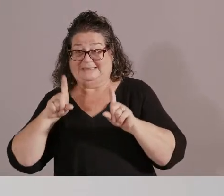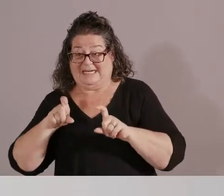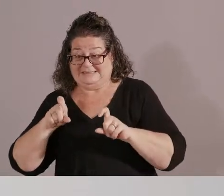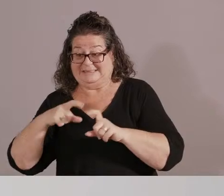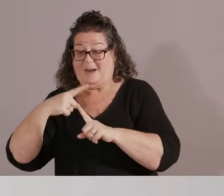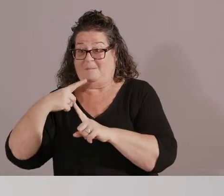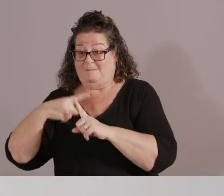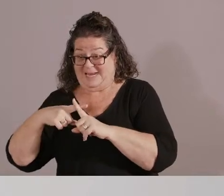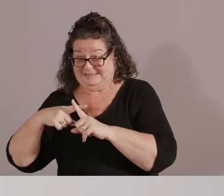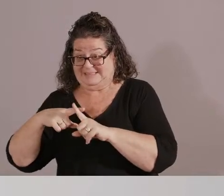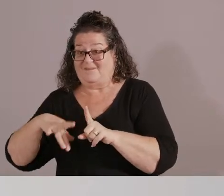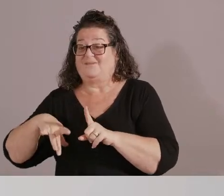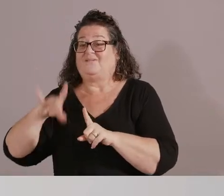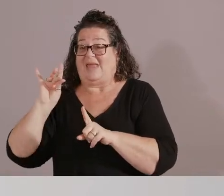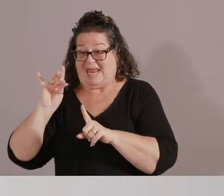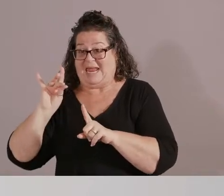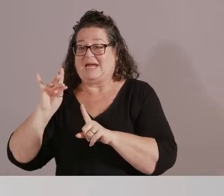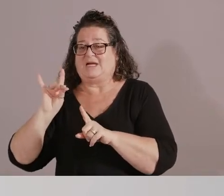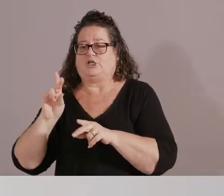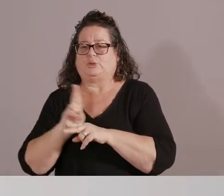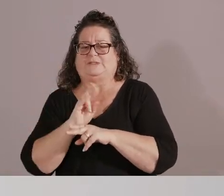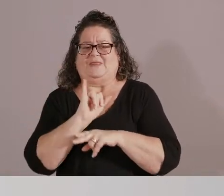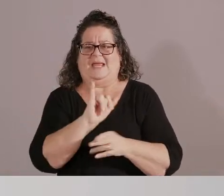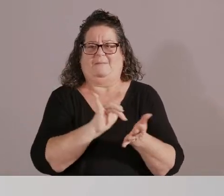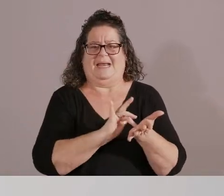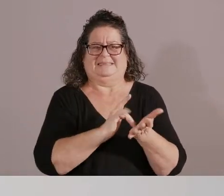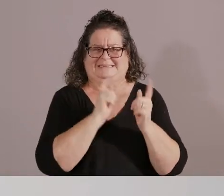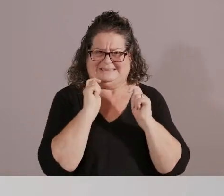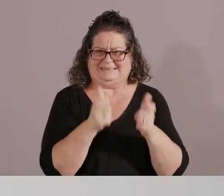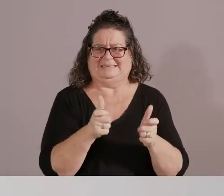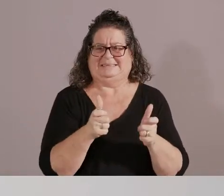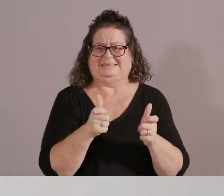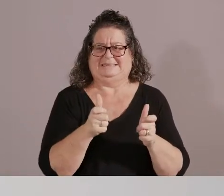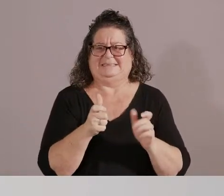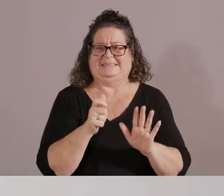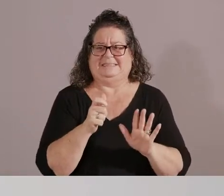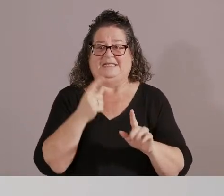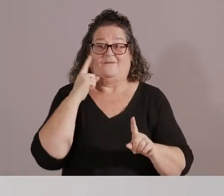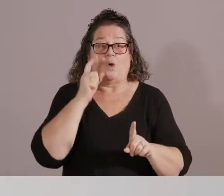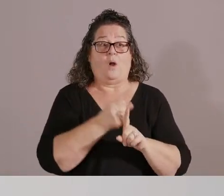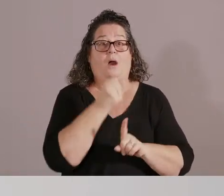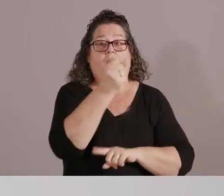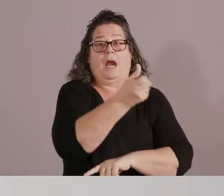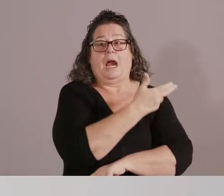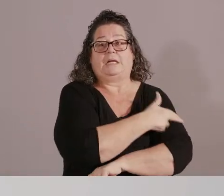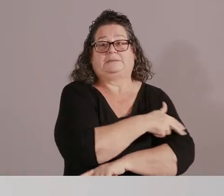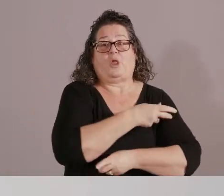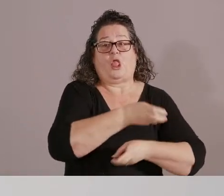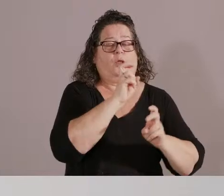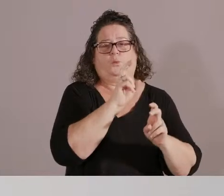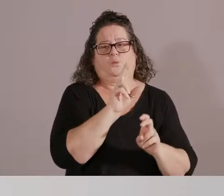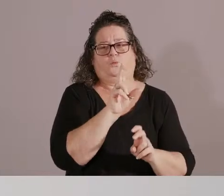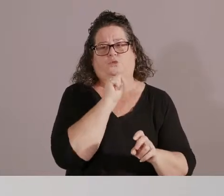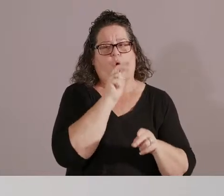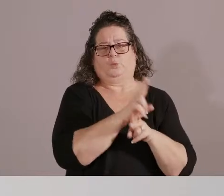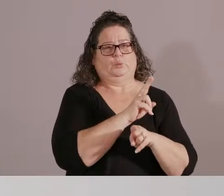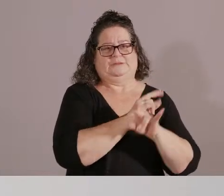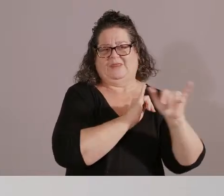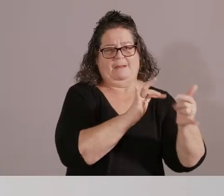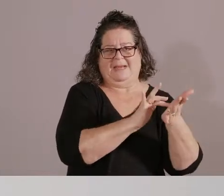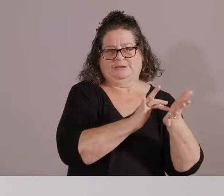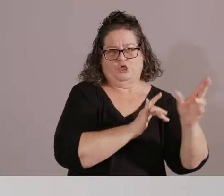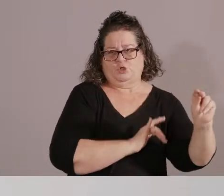experiencing hospitalization requiring symptoms, but before that happens to prevent hospitalization. So we